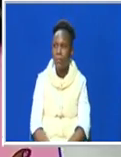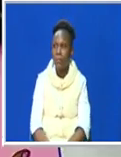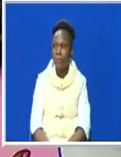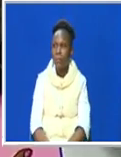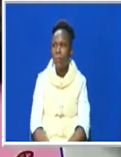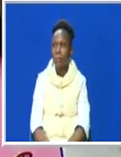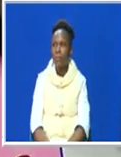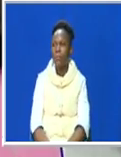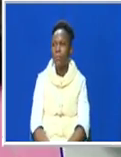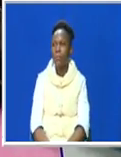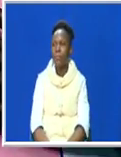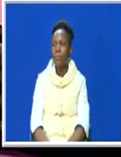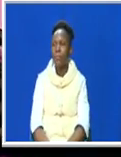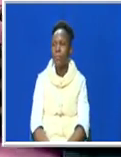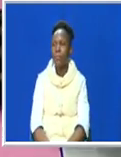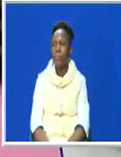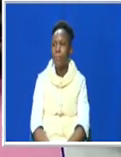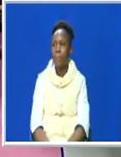will follow.